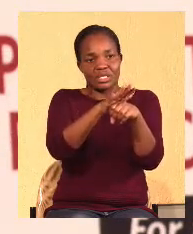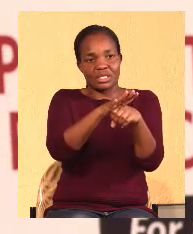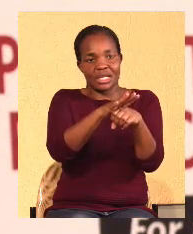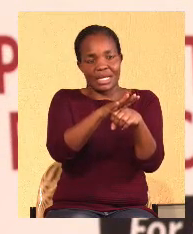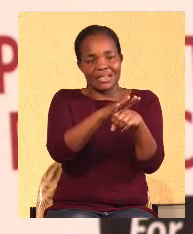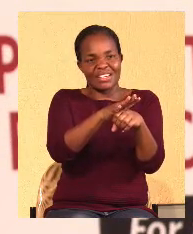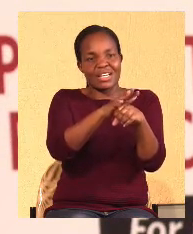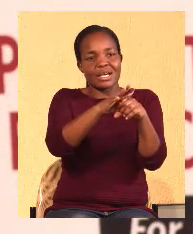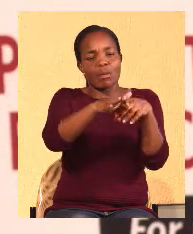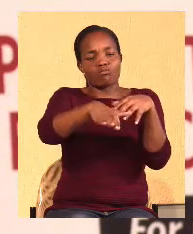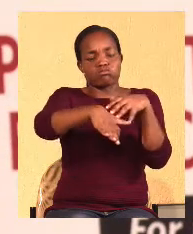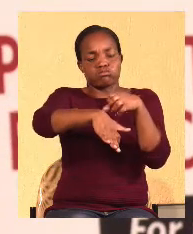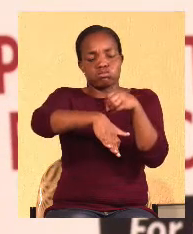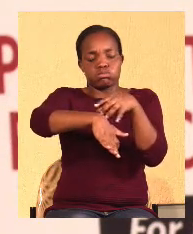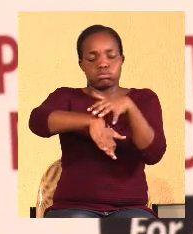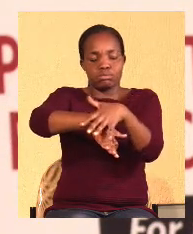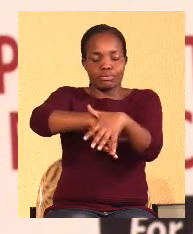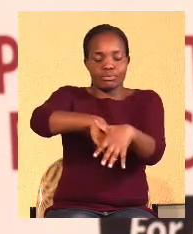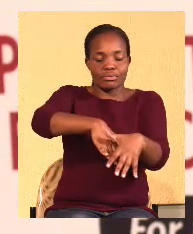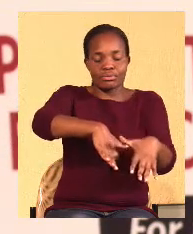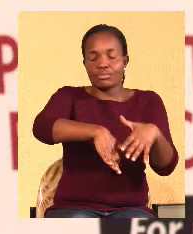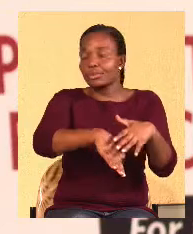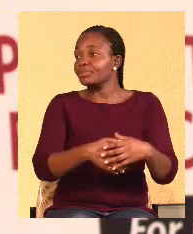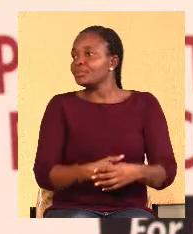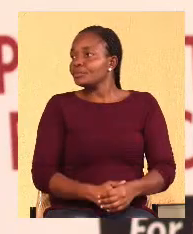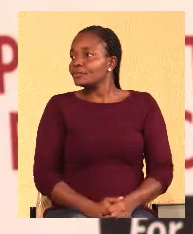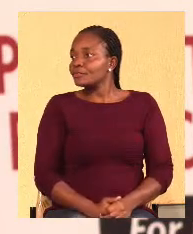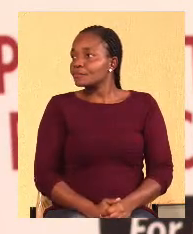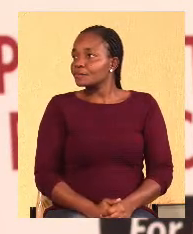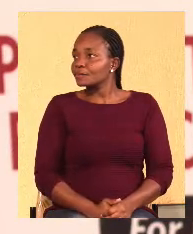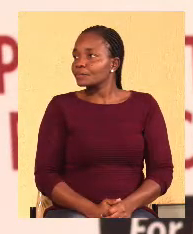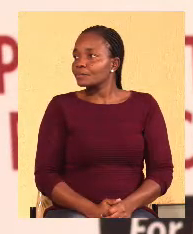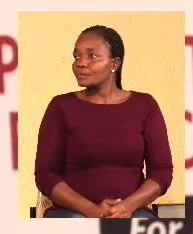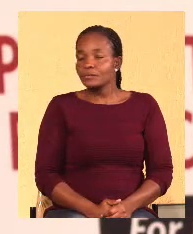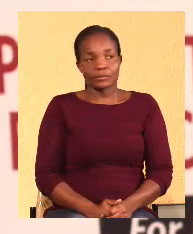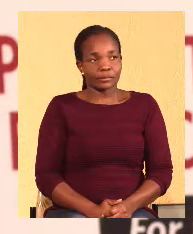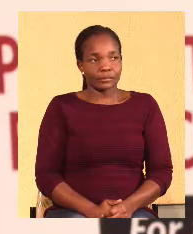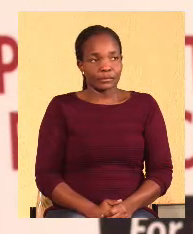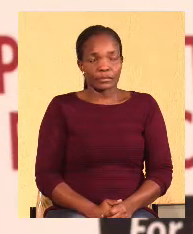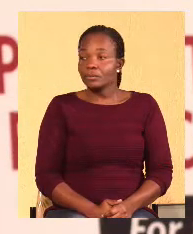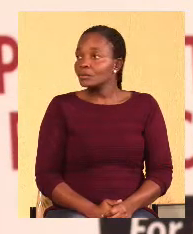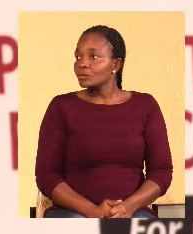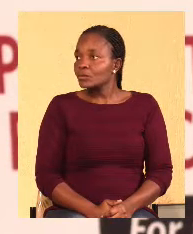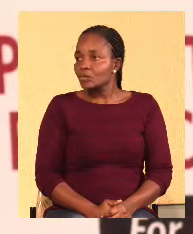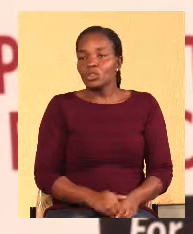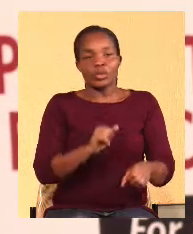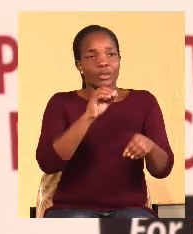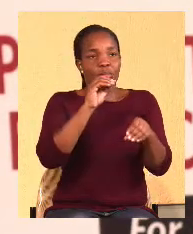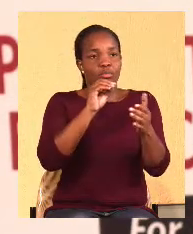other people who can access it. And it's also uploaded on the ministry website.